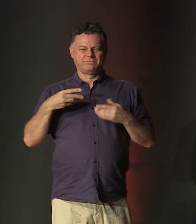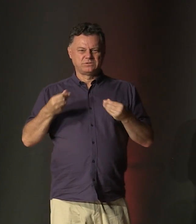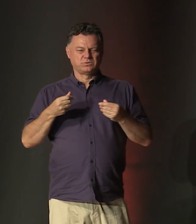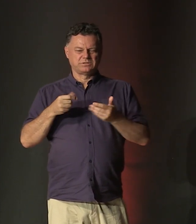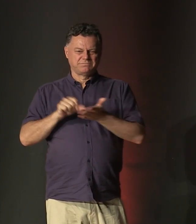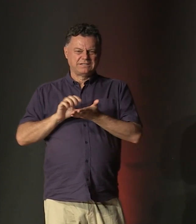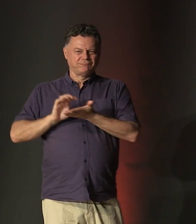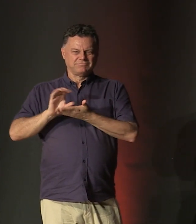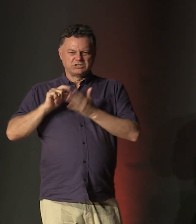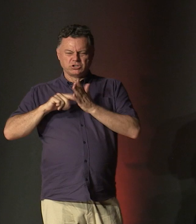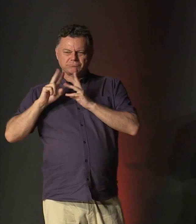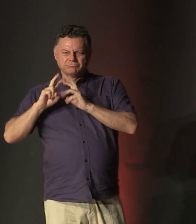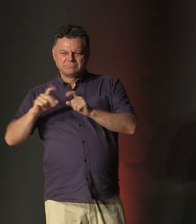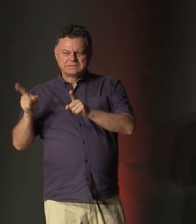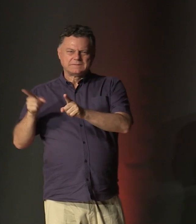doing the right thing.